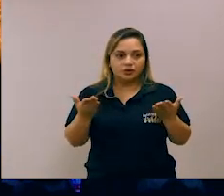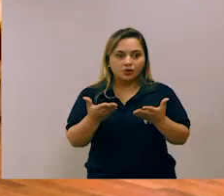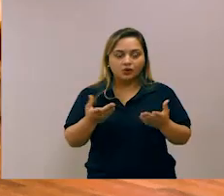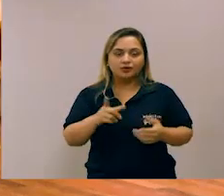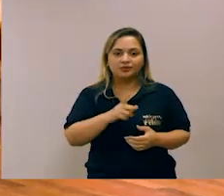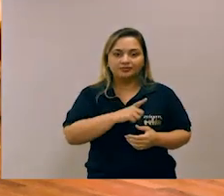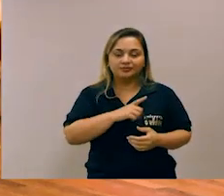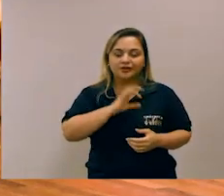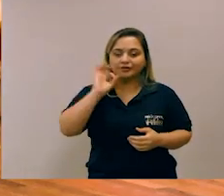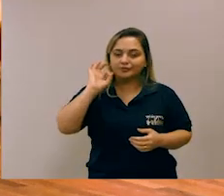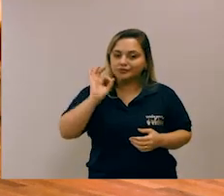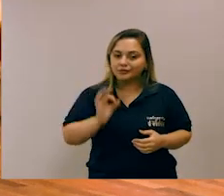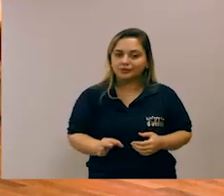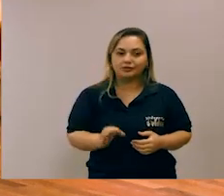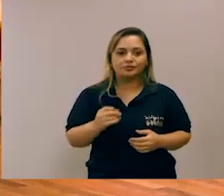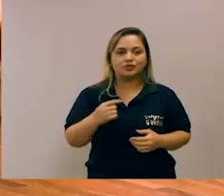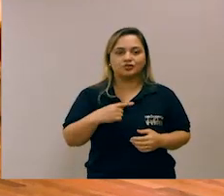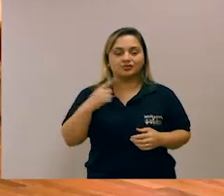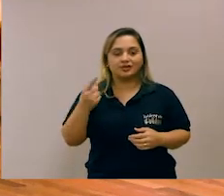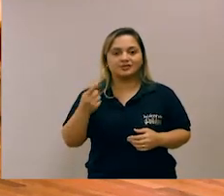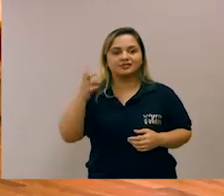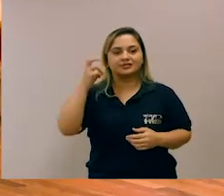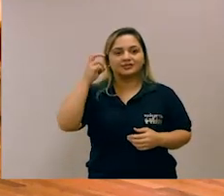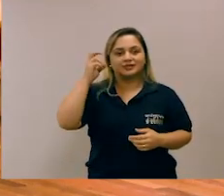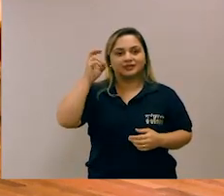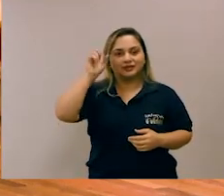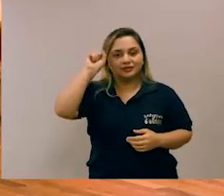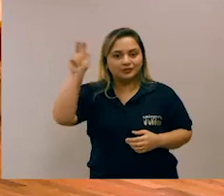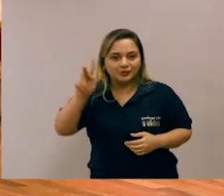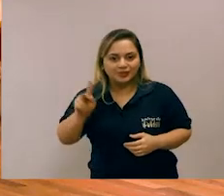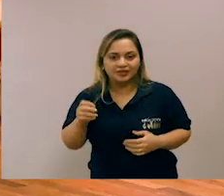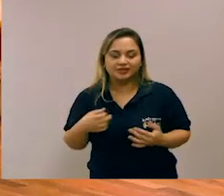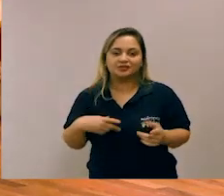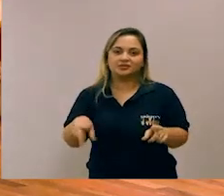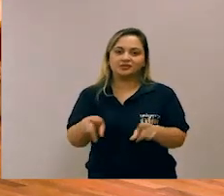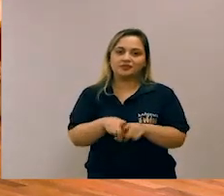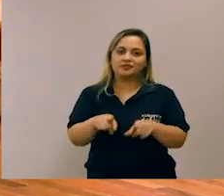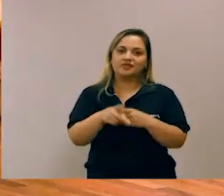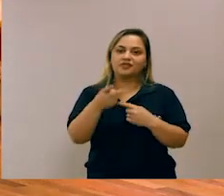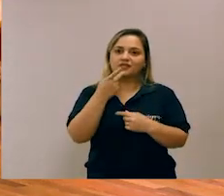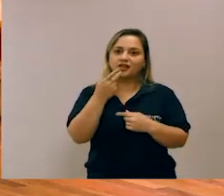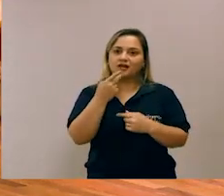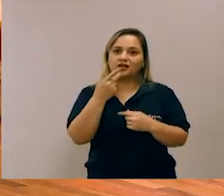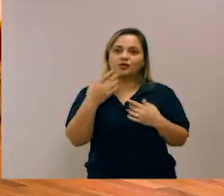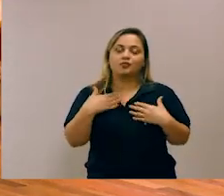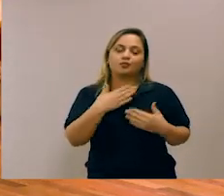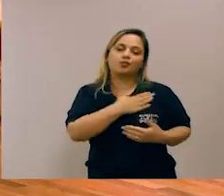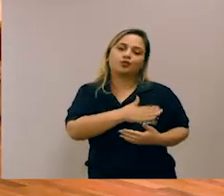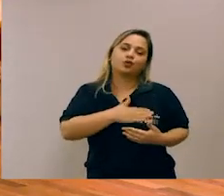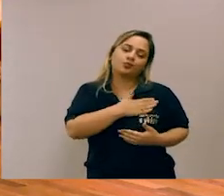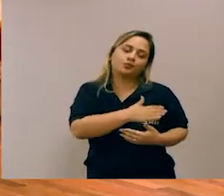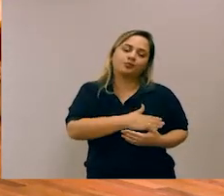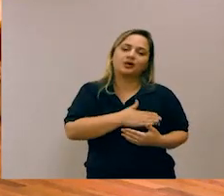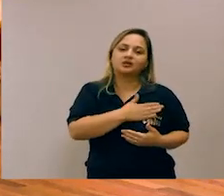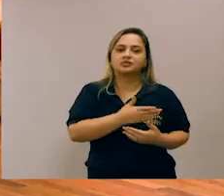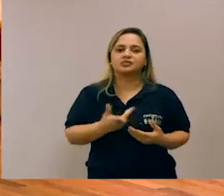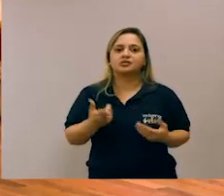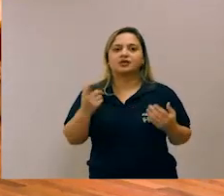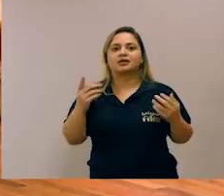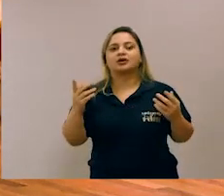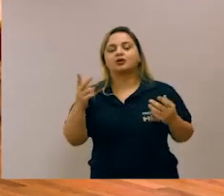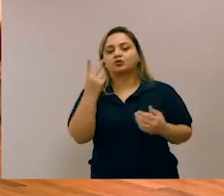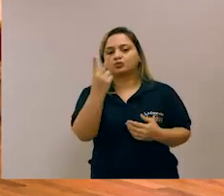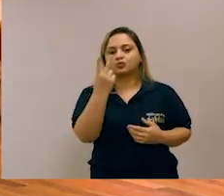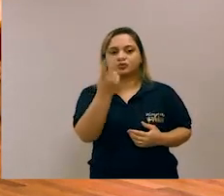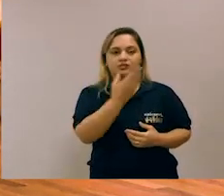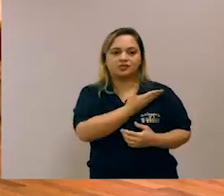Our guests now, they have this expertise. We will be honored to